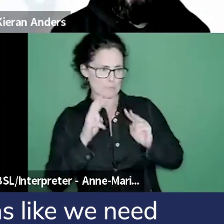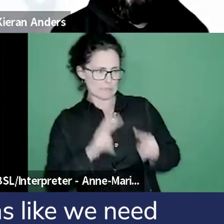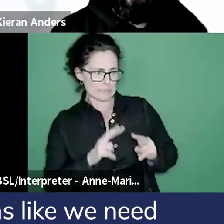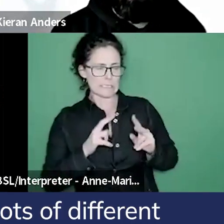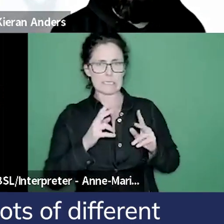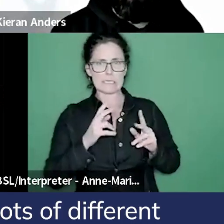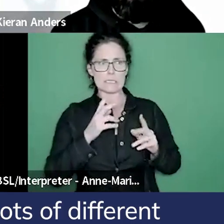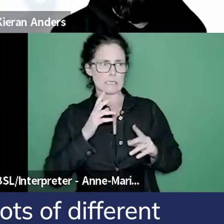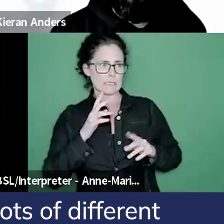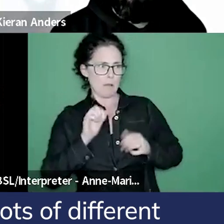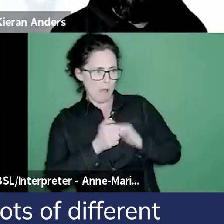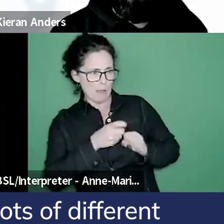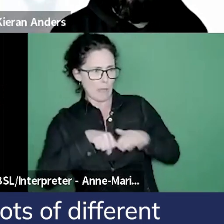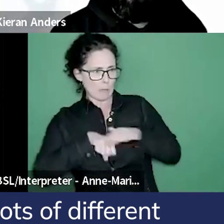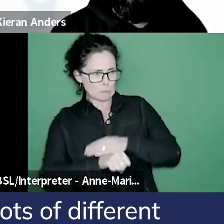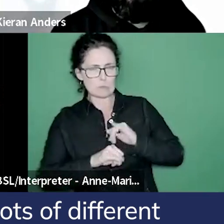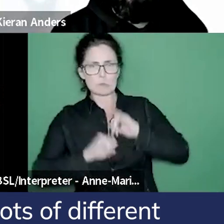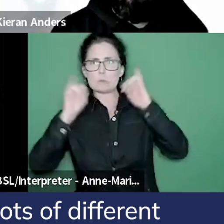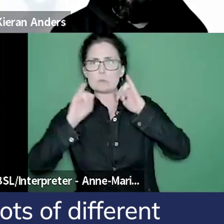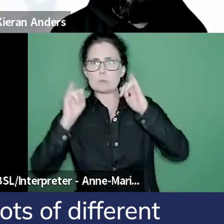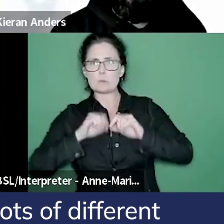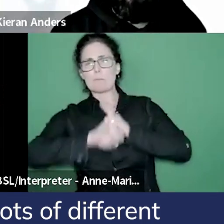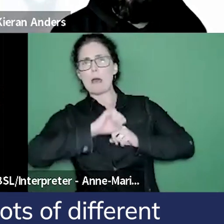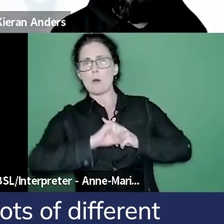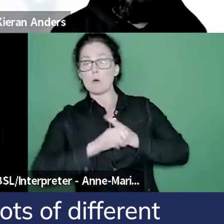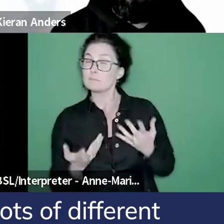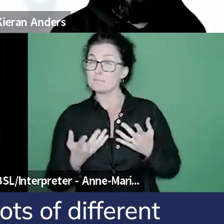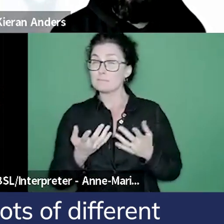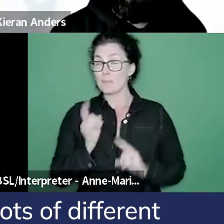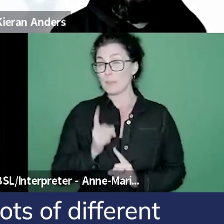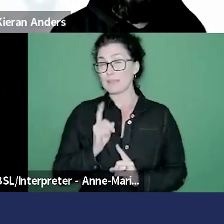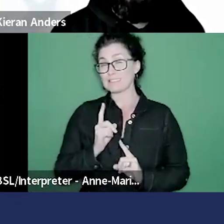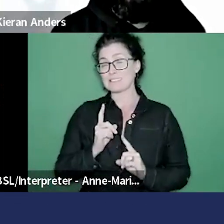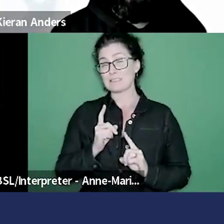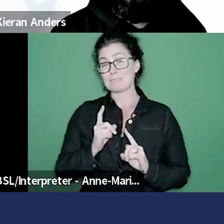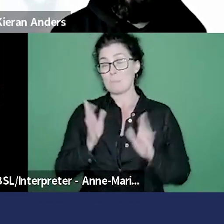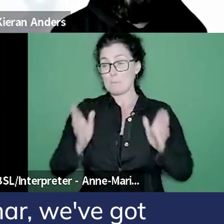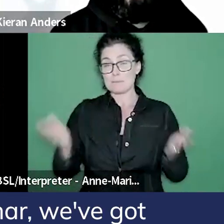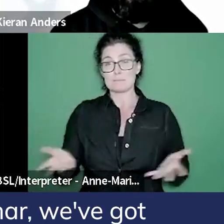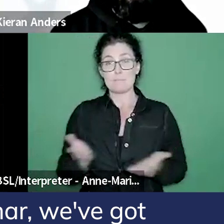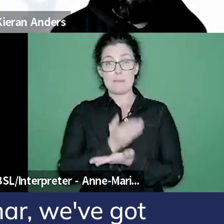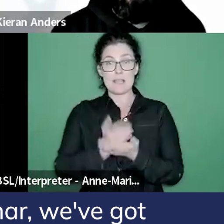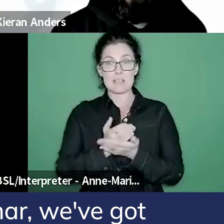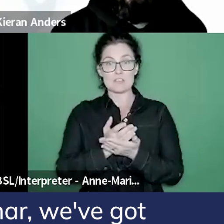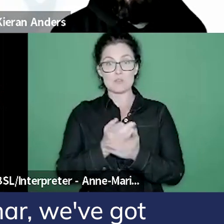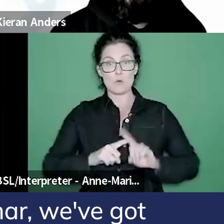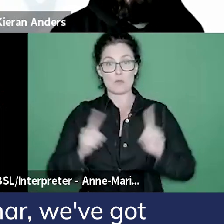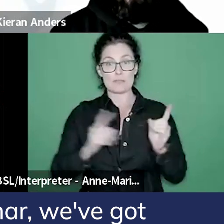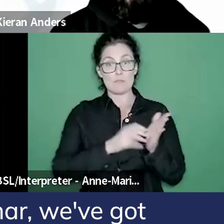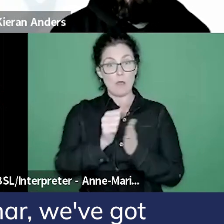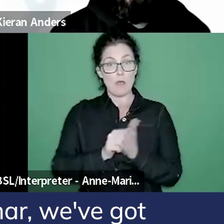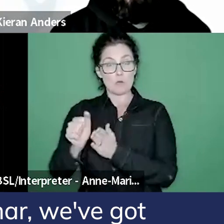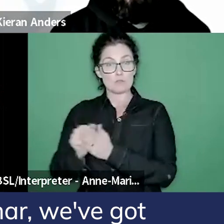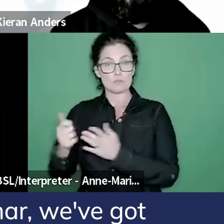for for lots of different people from lots of different cultural backgrounds. We have about